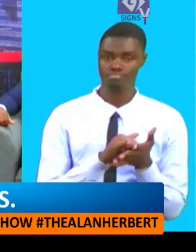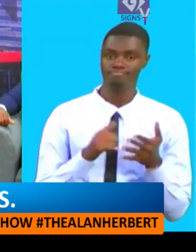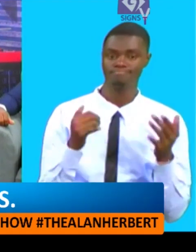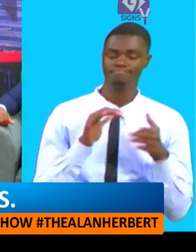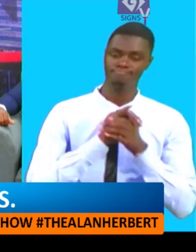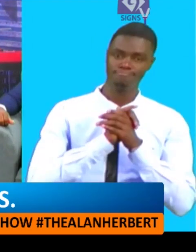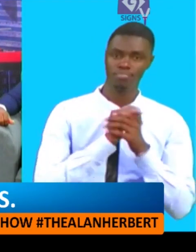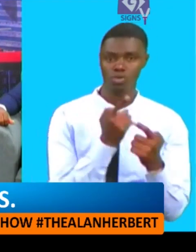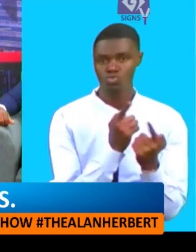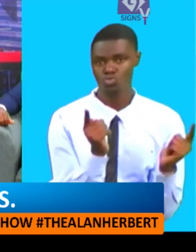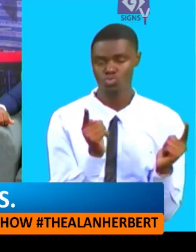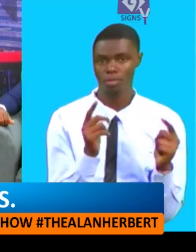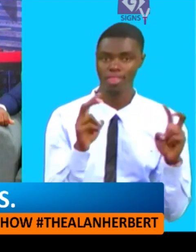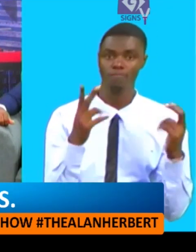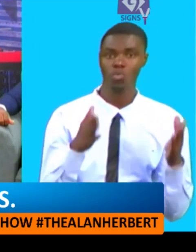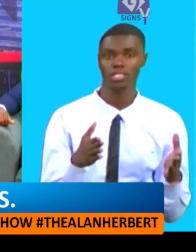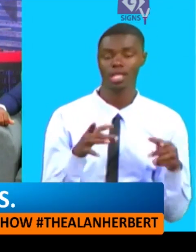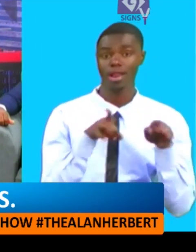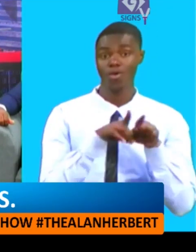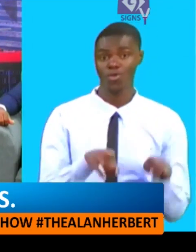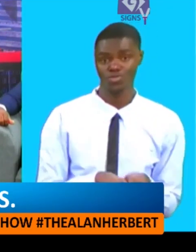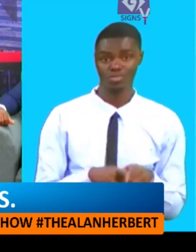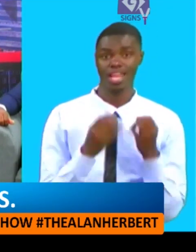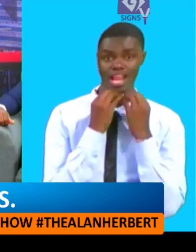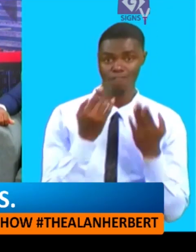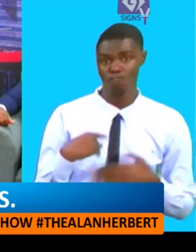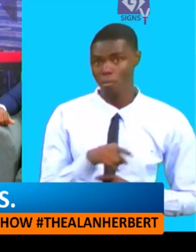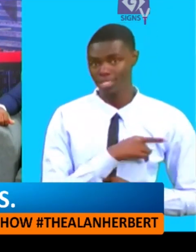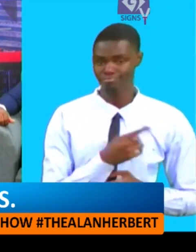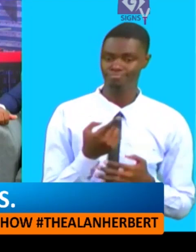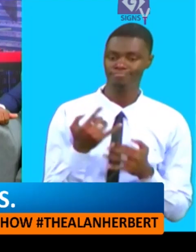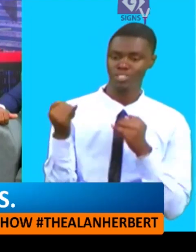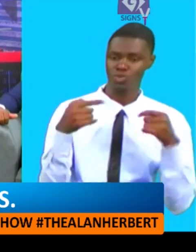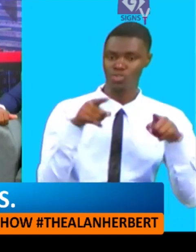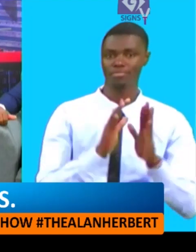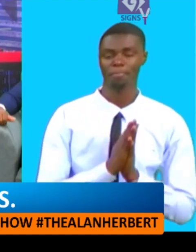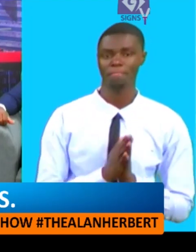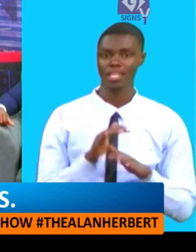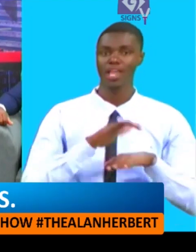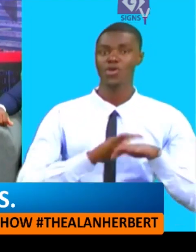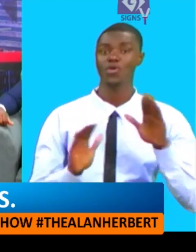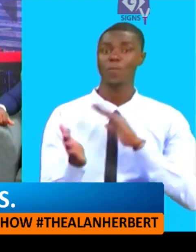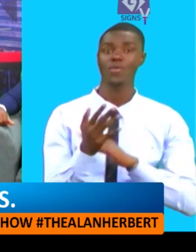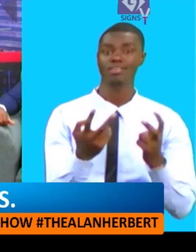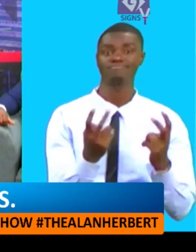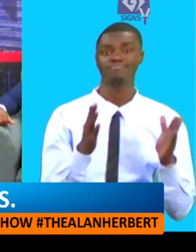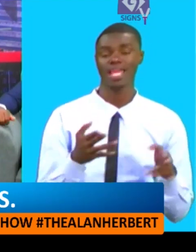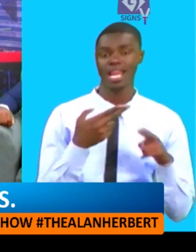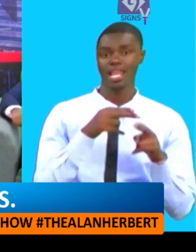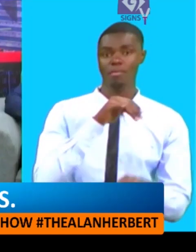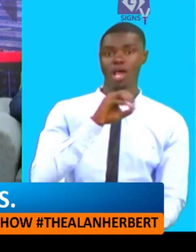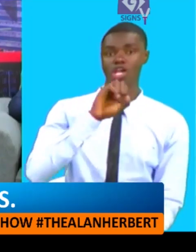greet the viewers, and also tell us who you are. Good morning, viewers. I'm Joseph